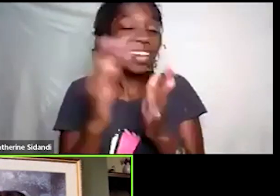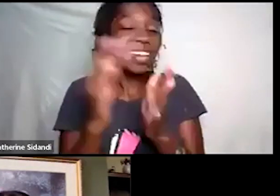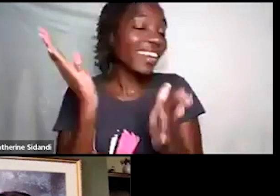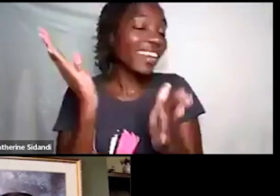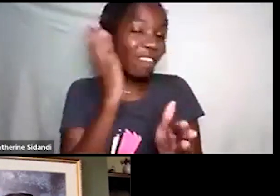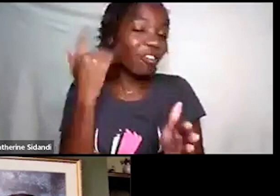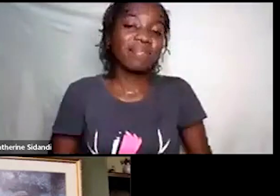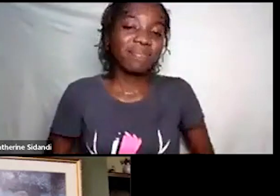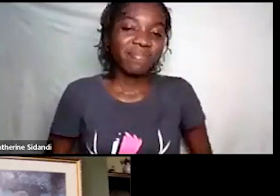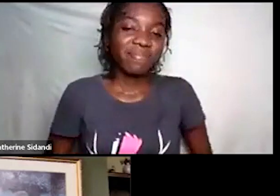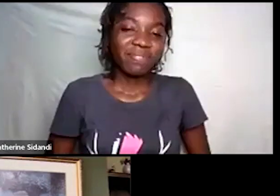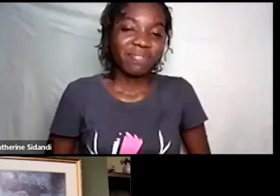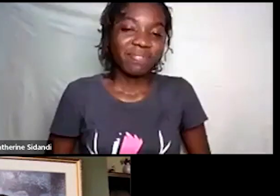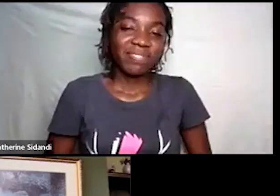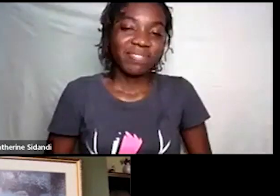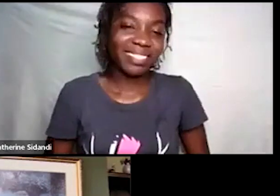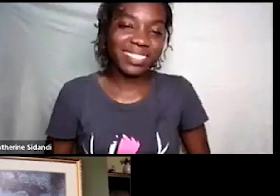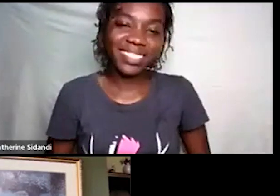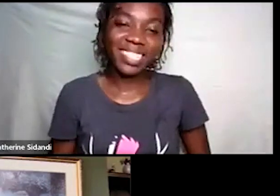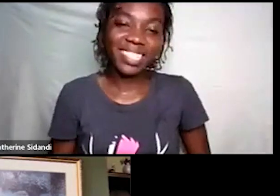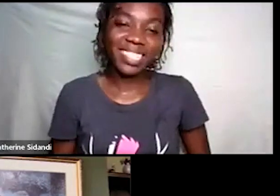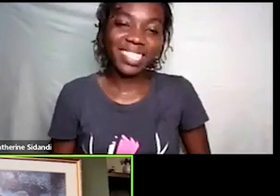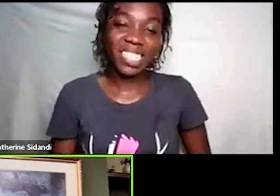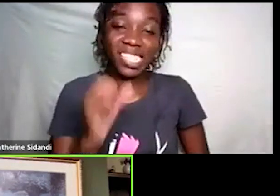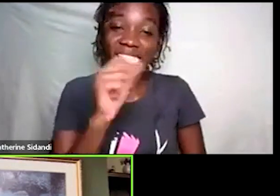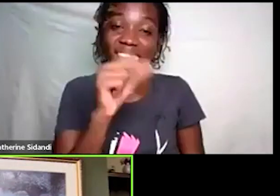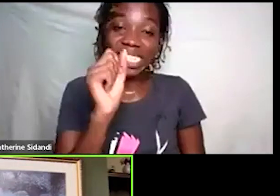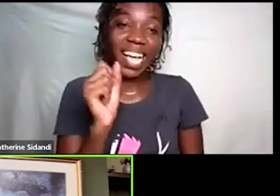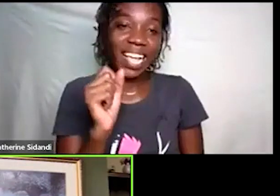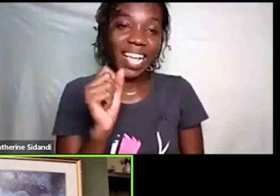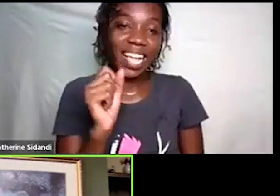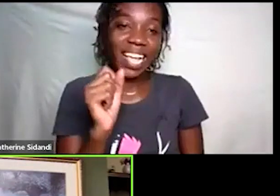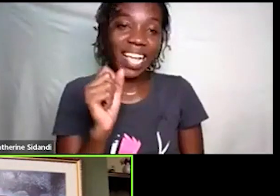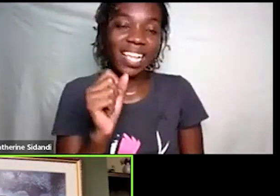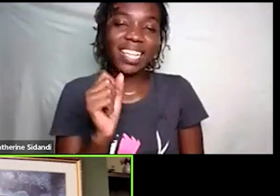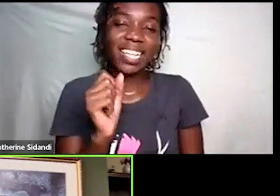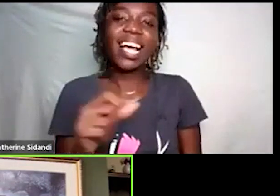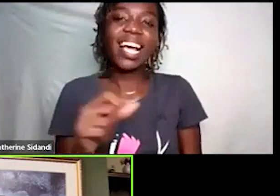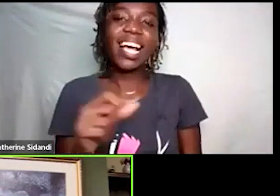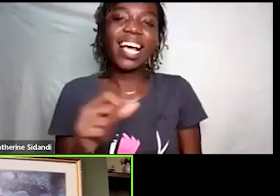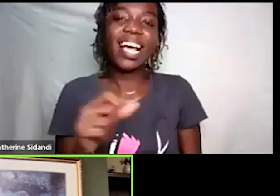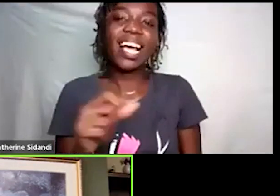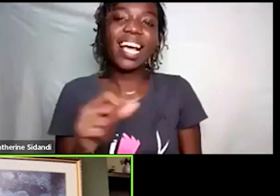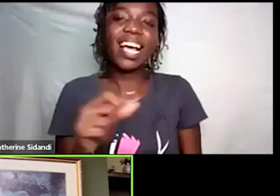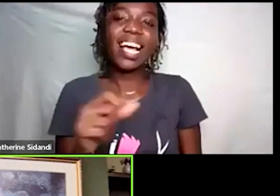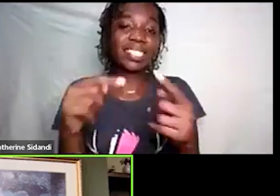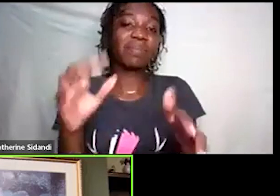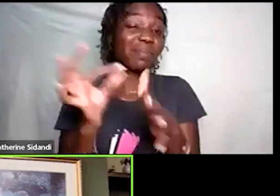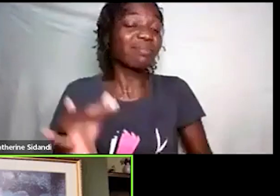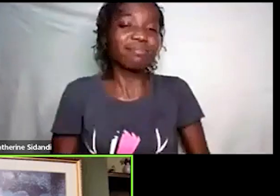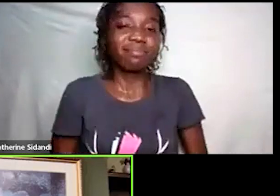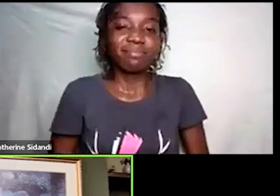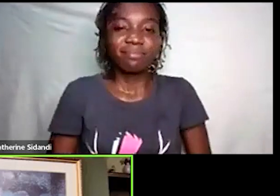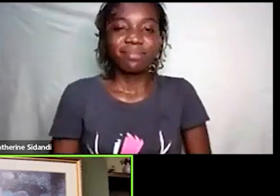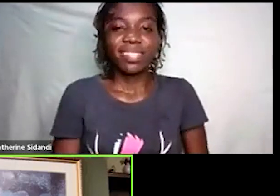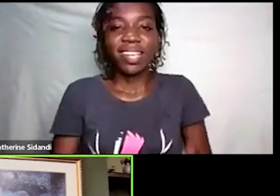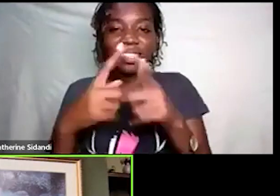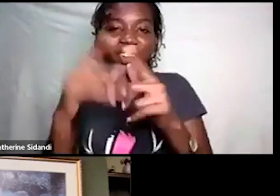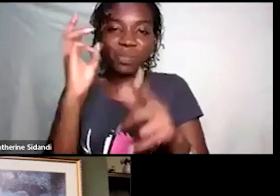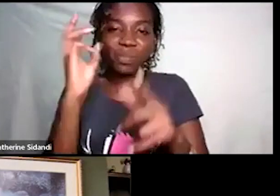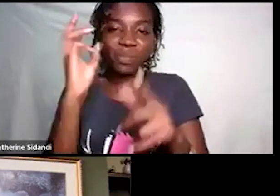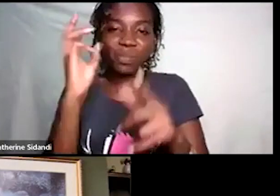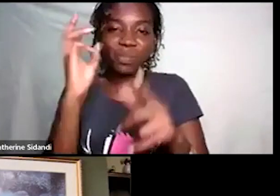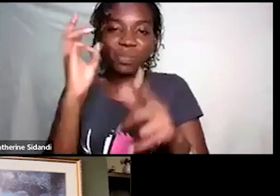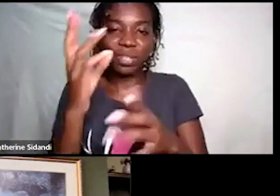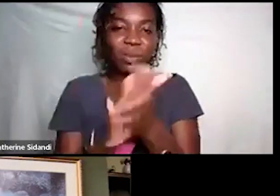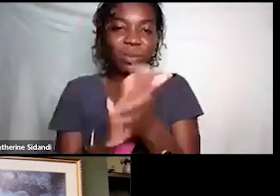And so Yes, that's it when you is. get some. Yes, it is until you get stung. It is until you get stung. Then you stop being deaf.